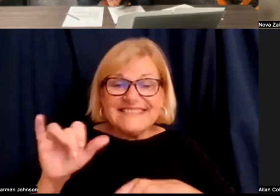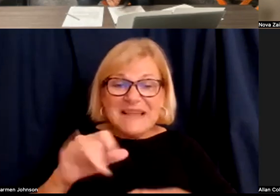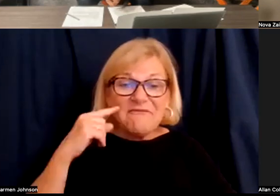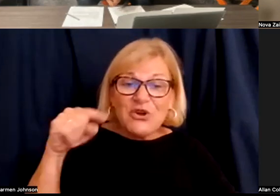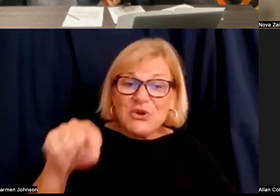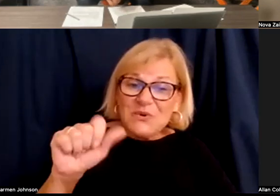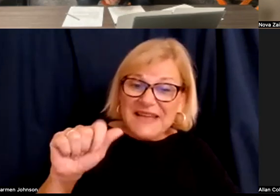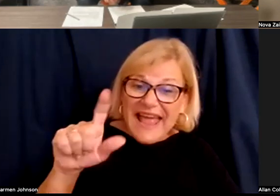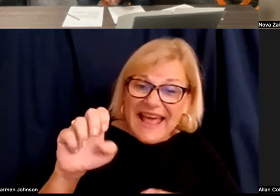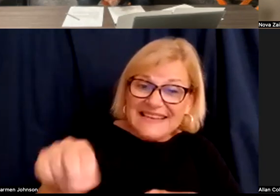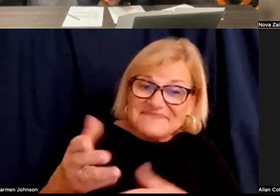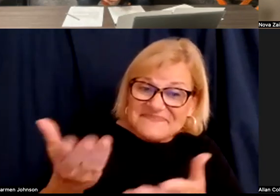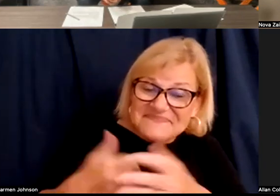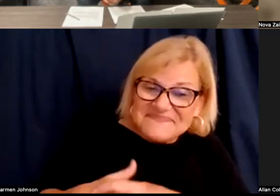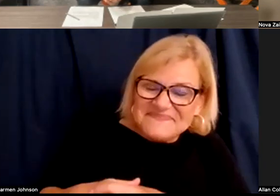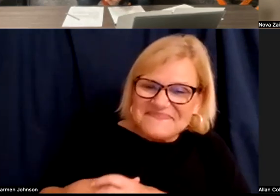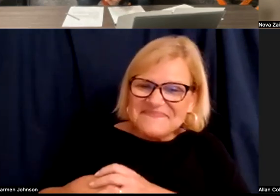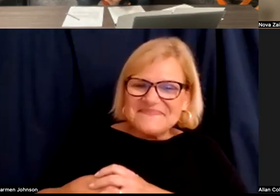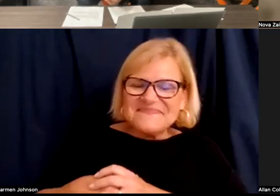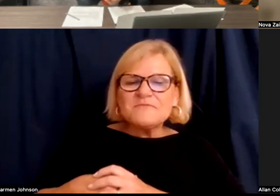you, Alan. Well,